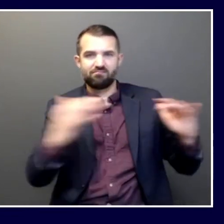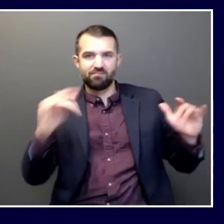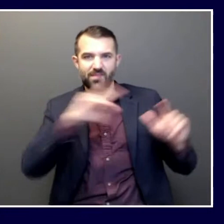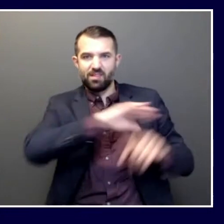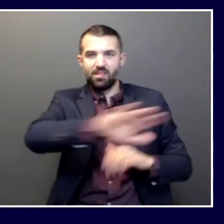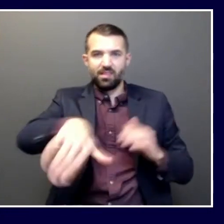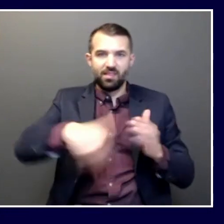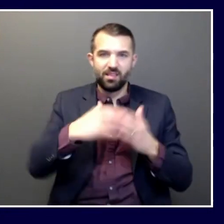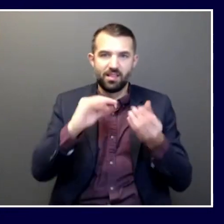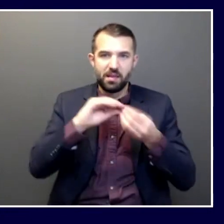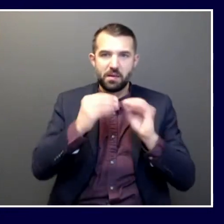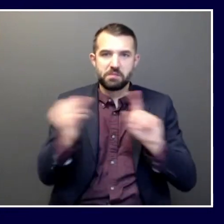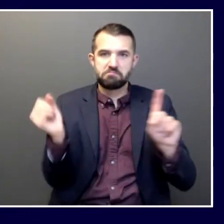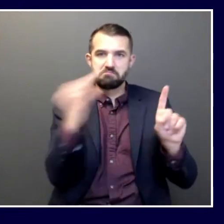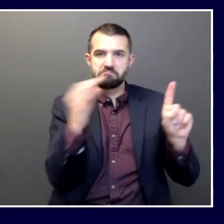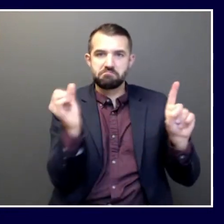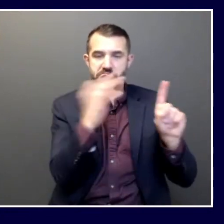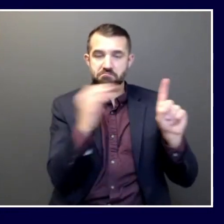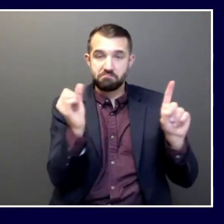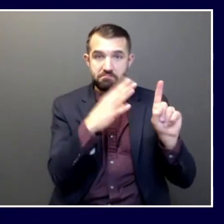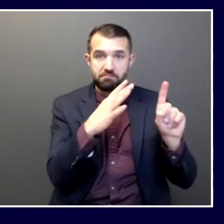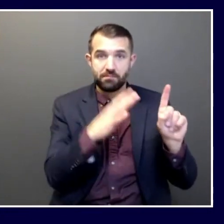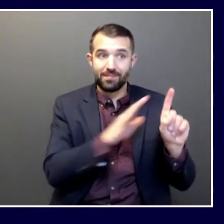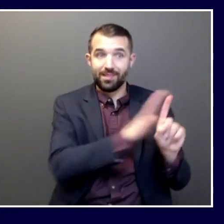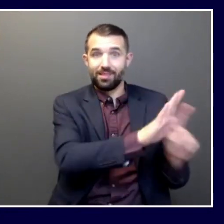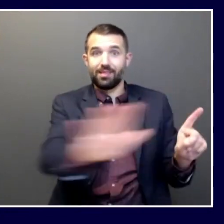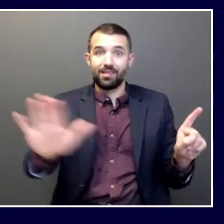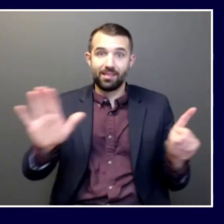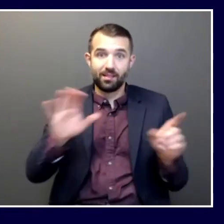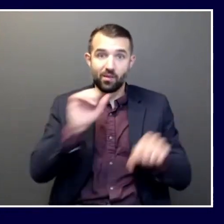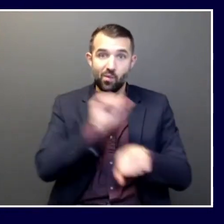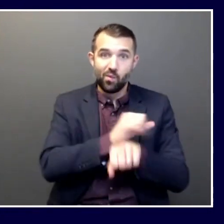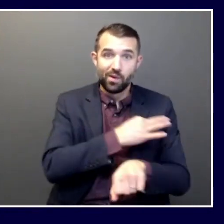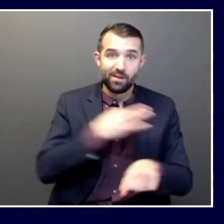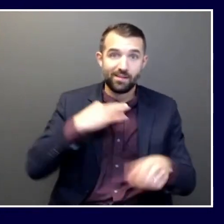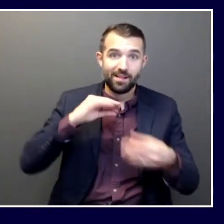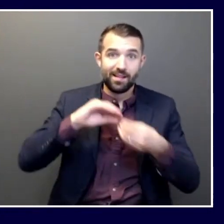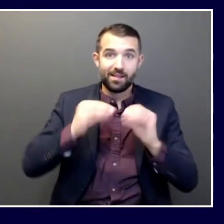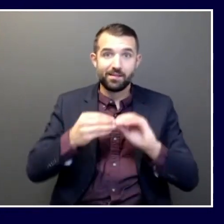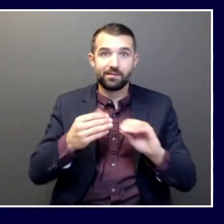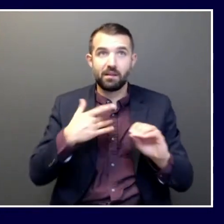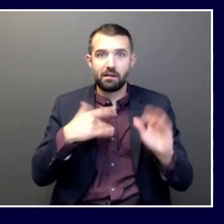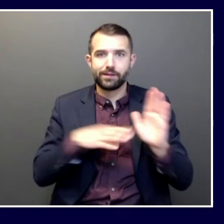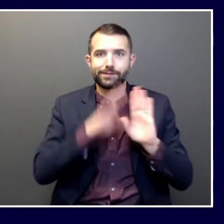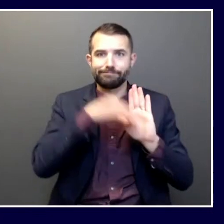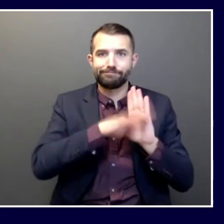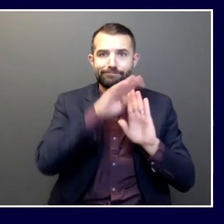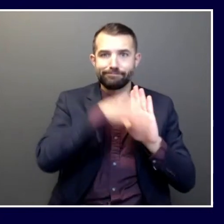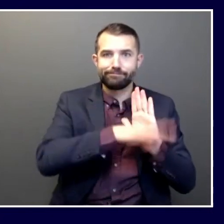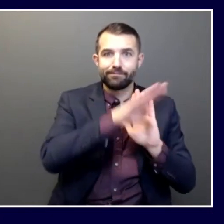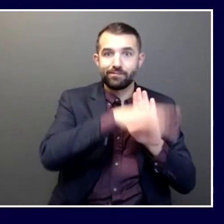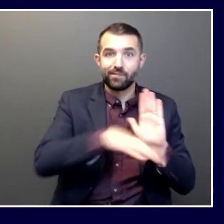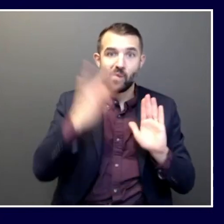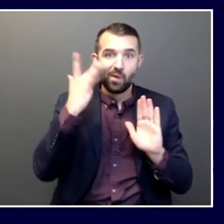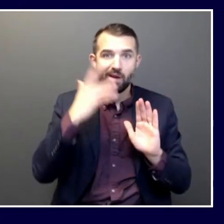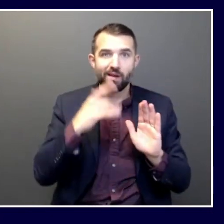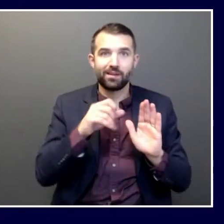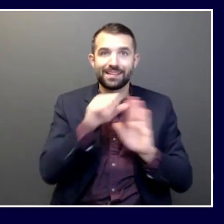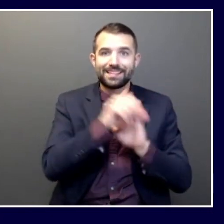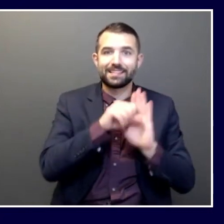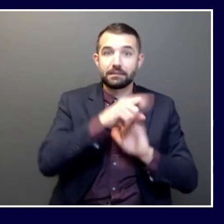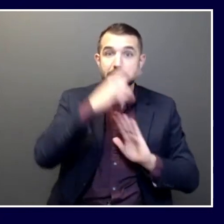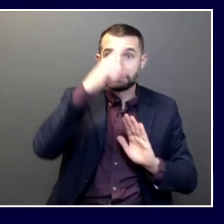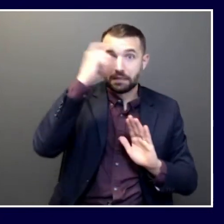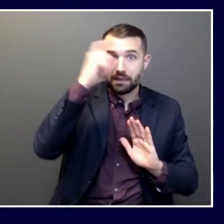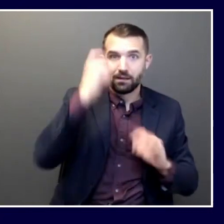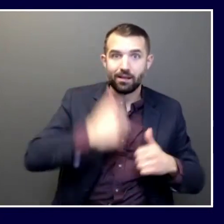and flows all the time. We have changes in capacity. We have seasonal residents, as a reminder that our population in Maine goes up in the summer,